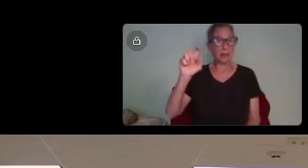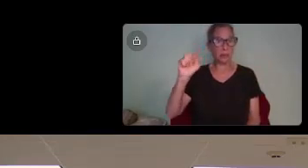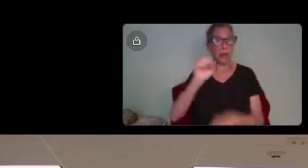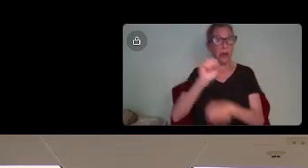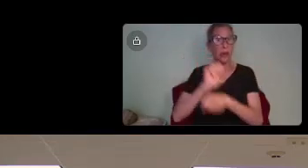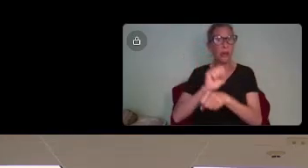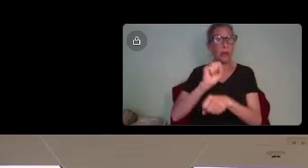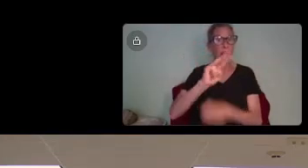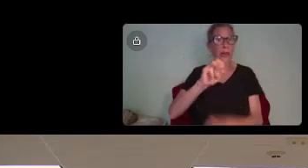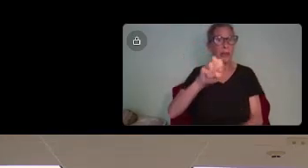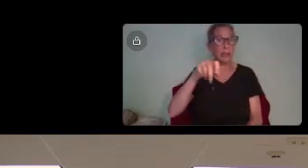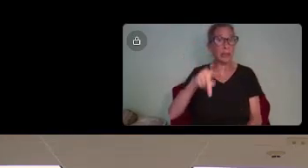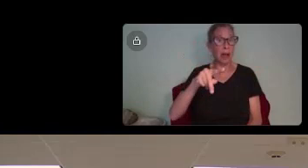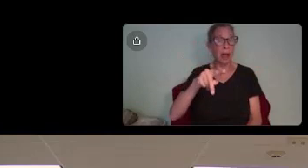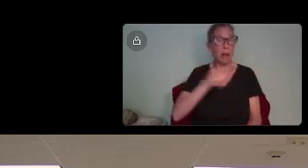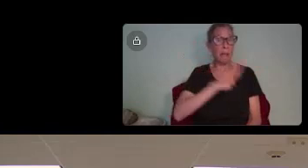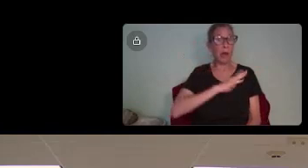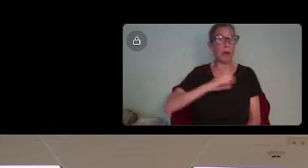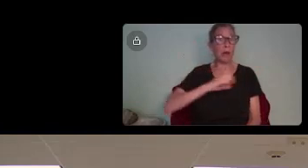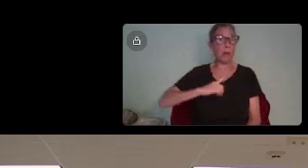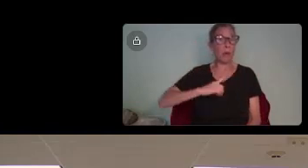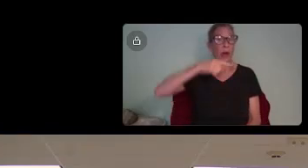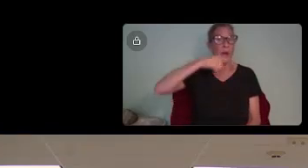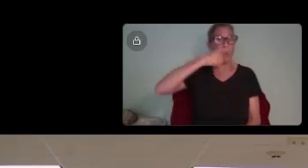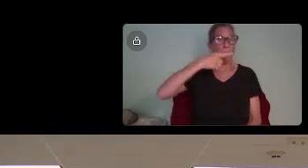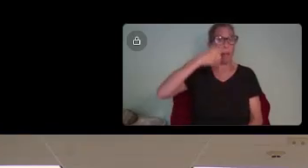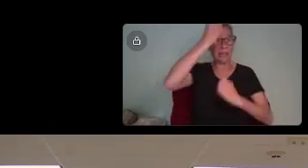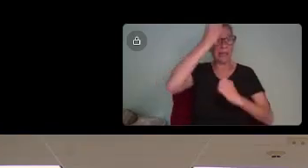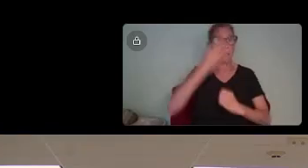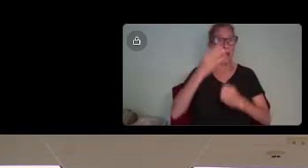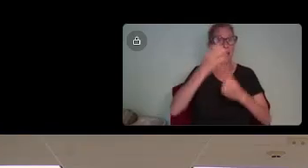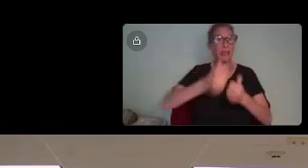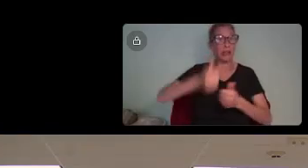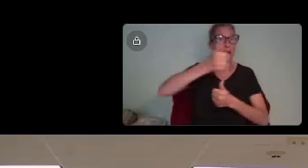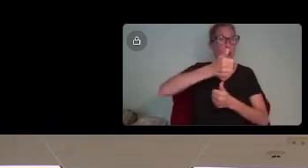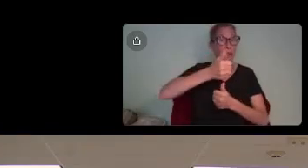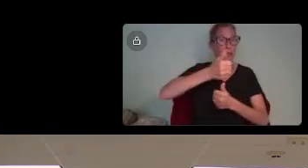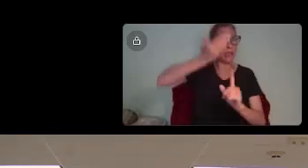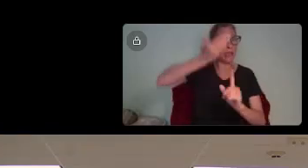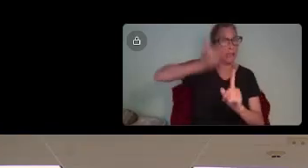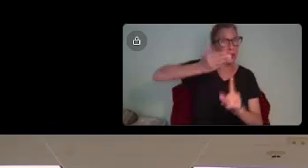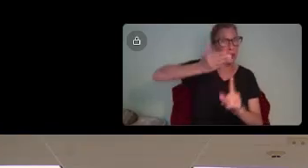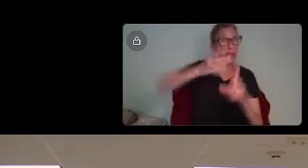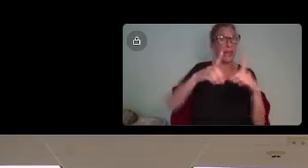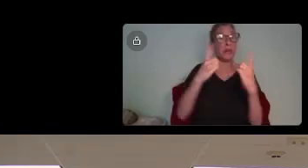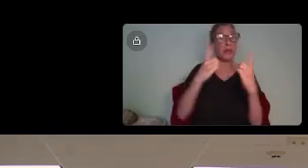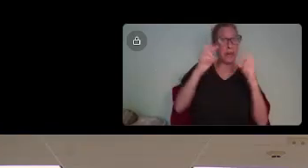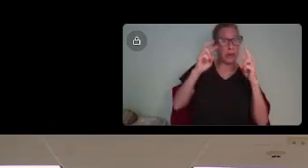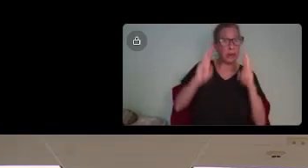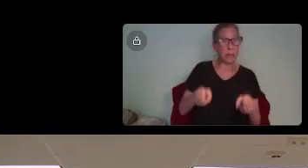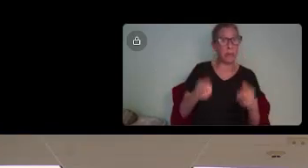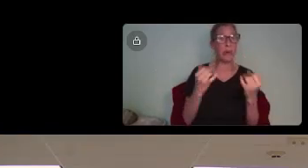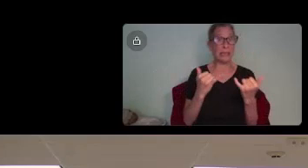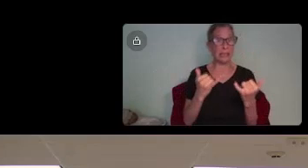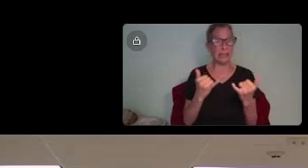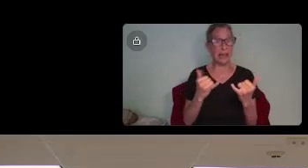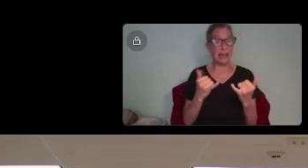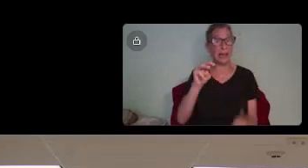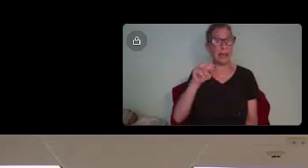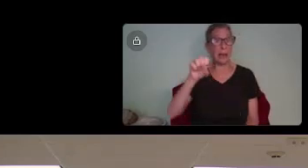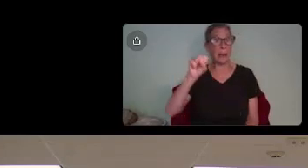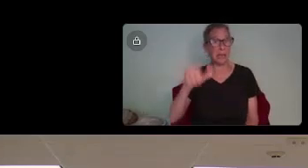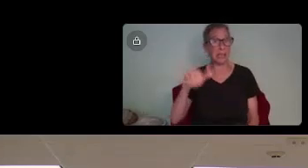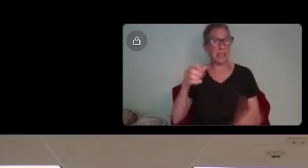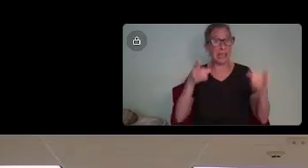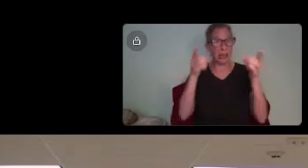Board's Public Information Officer, and she's here to give us a departmental report. Now, Missy has been the